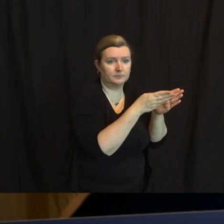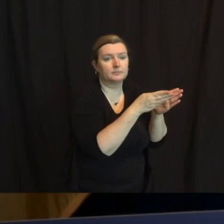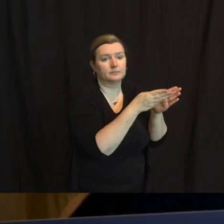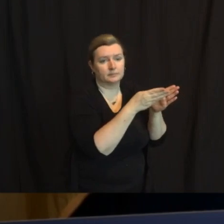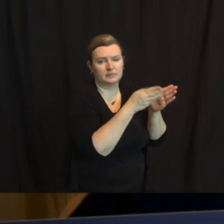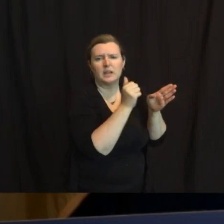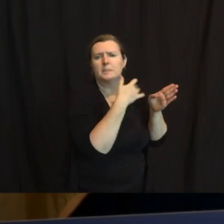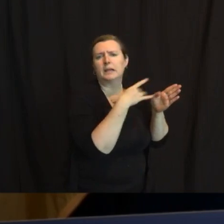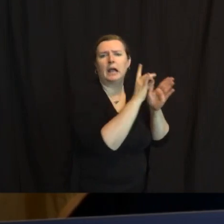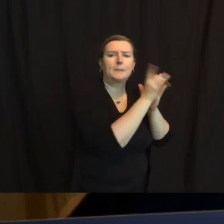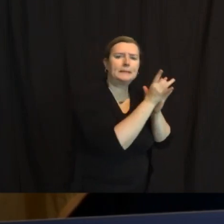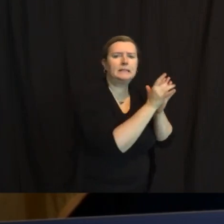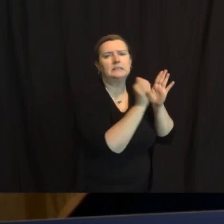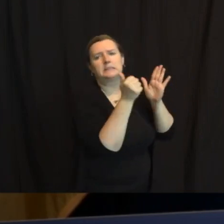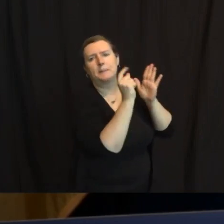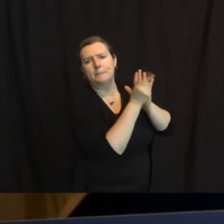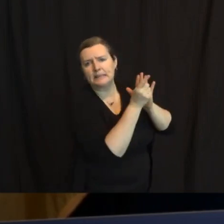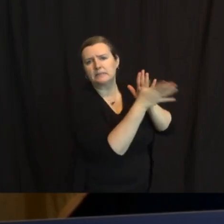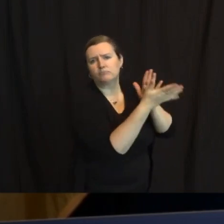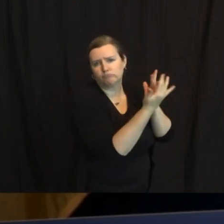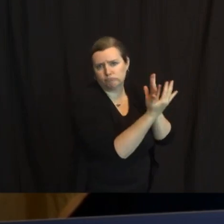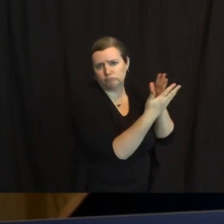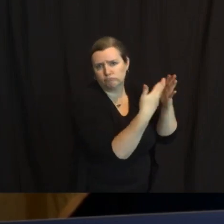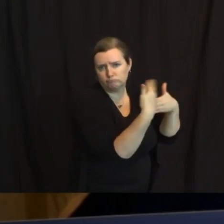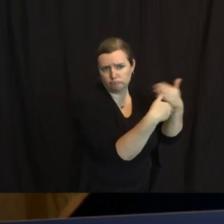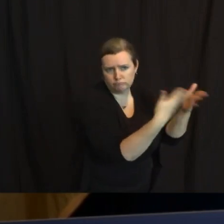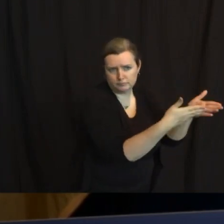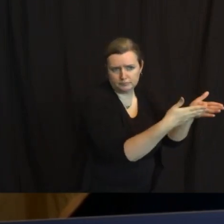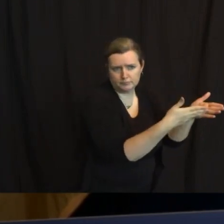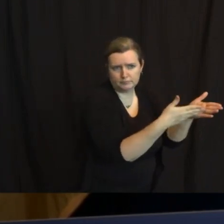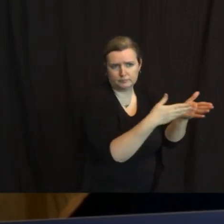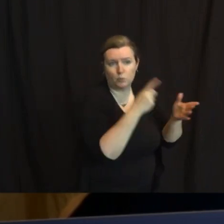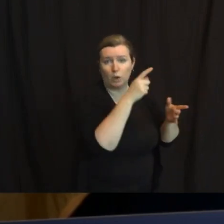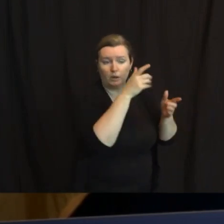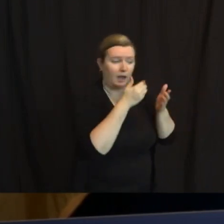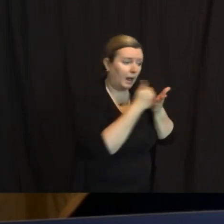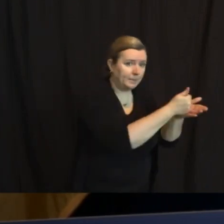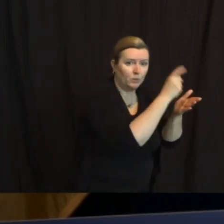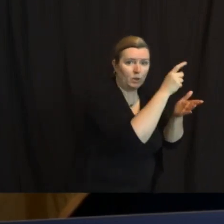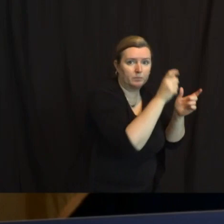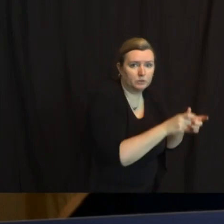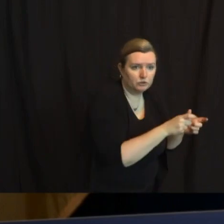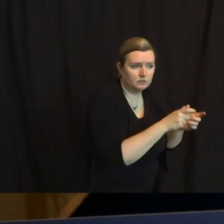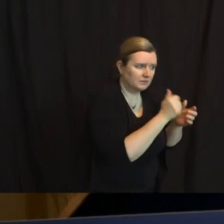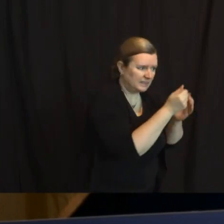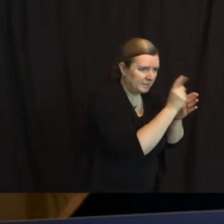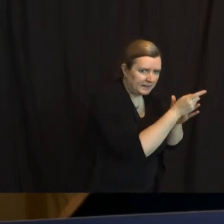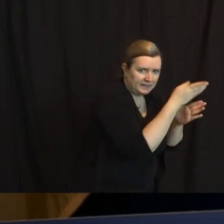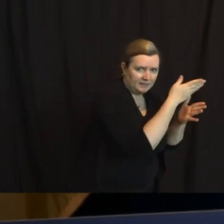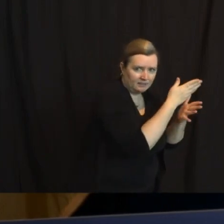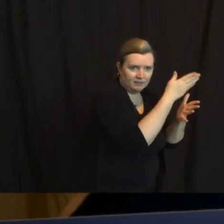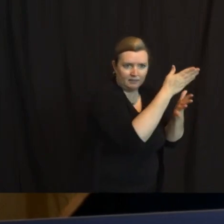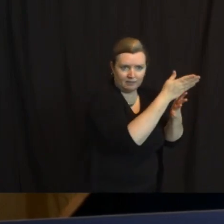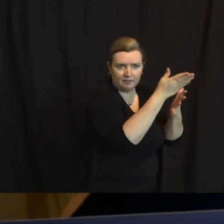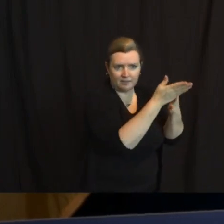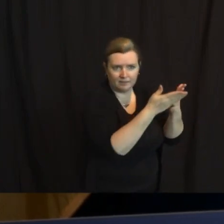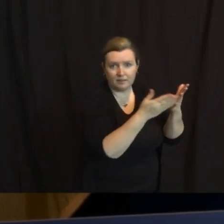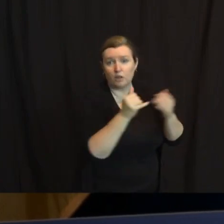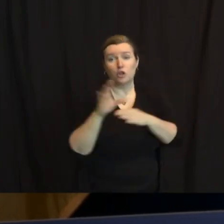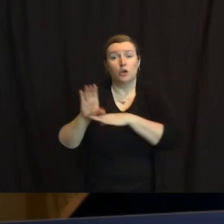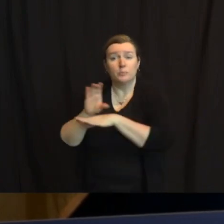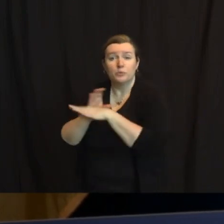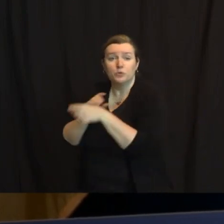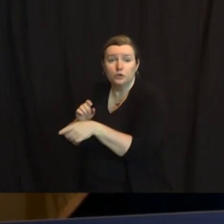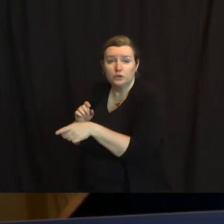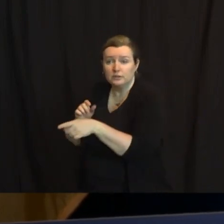claims in that 10 minutes they had it just going on the computer and going through that backlog and punching in keys to cure some of those claims. We can get some more information about the chatbot later, David. Thank you for the